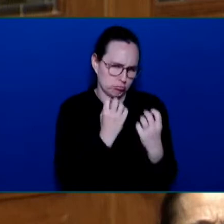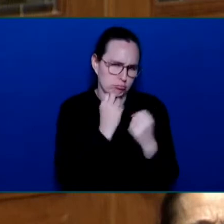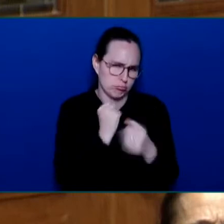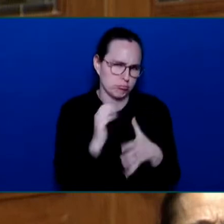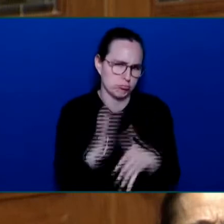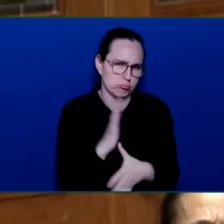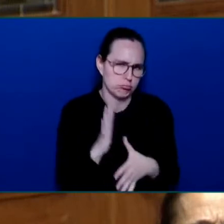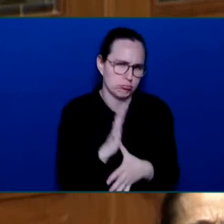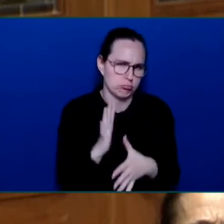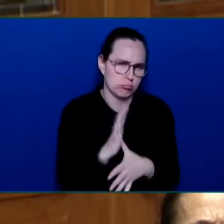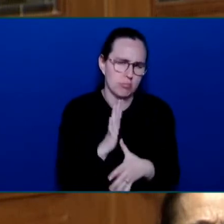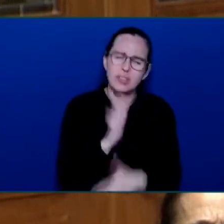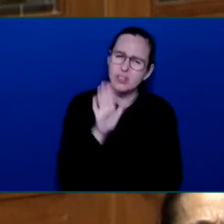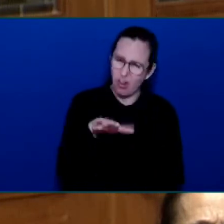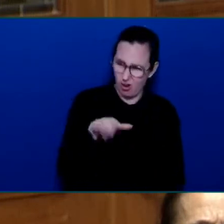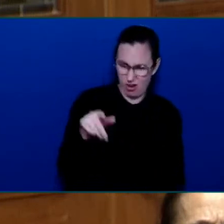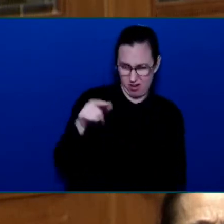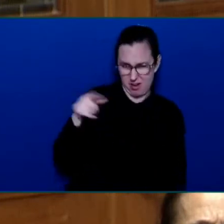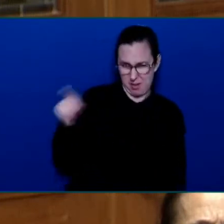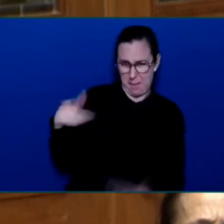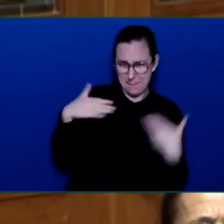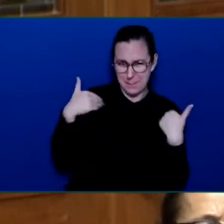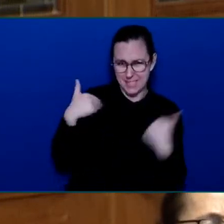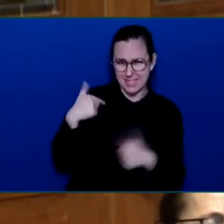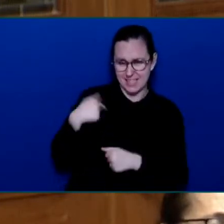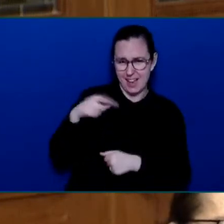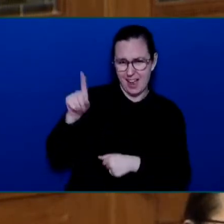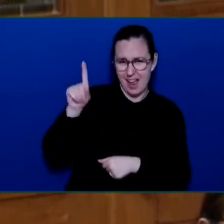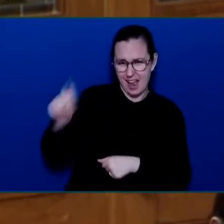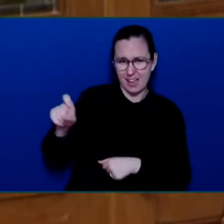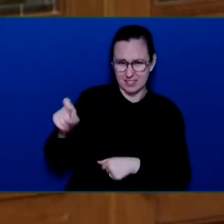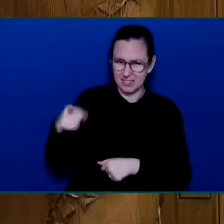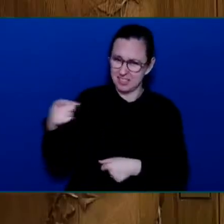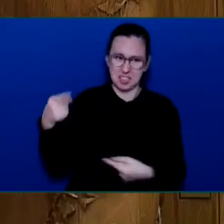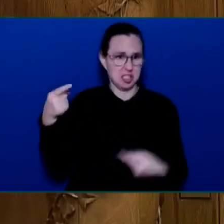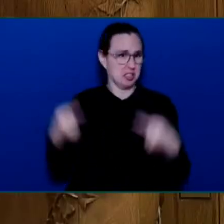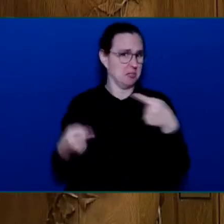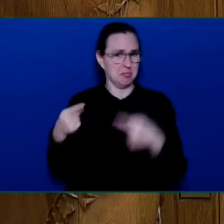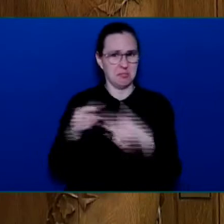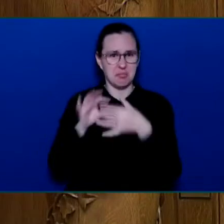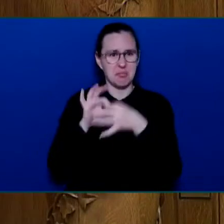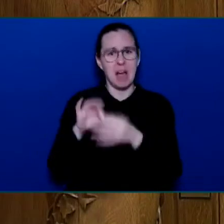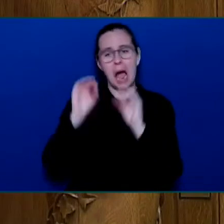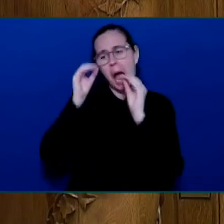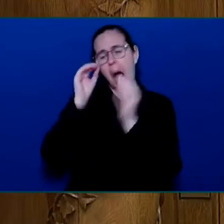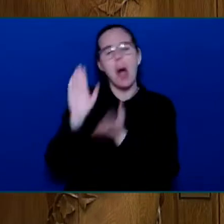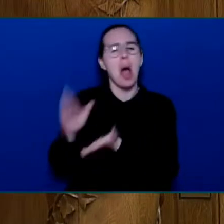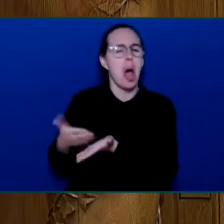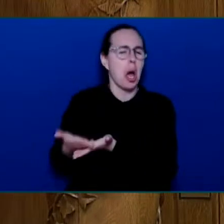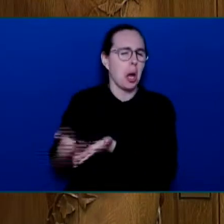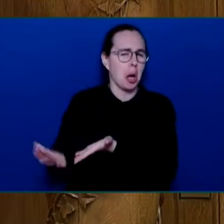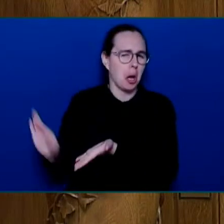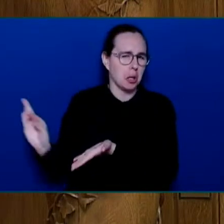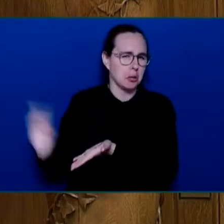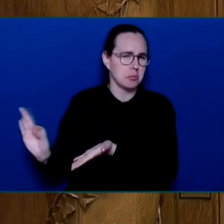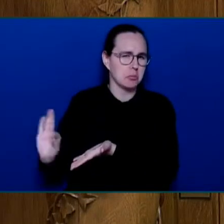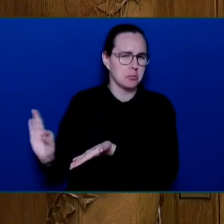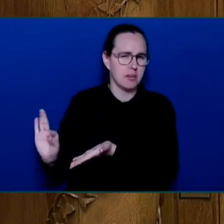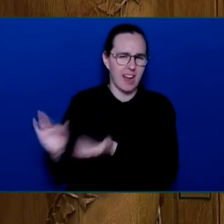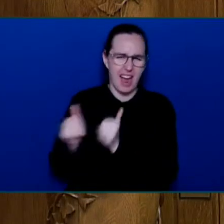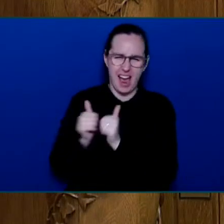protecting habitat for the last spotted owl considered stewardship? Minister of Water, Land and Resource